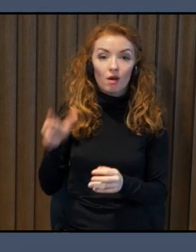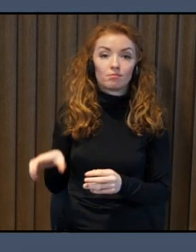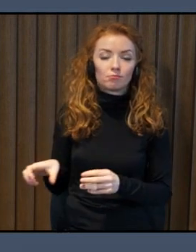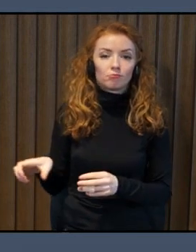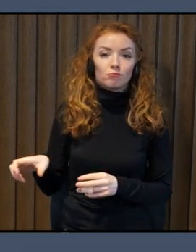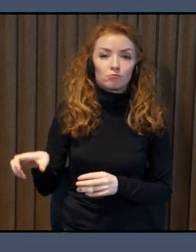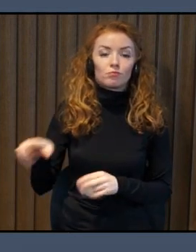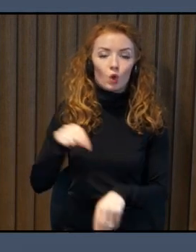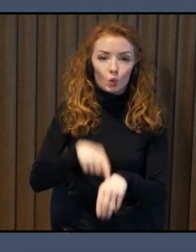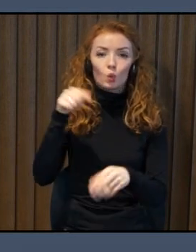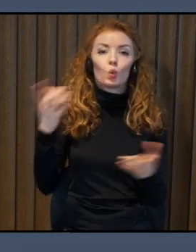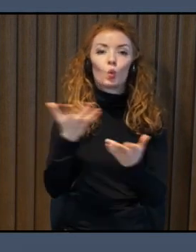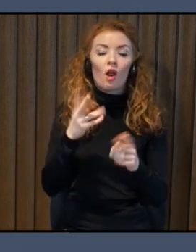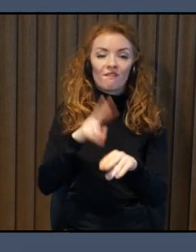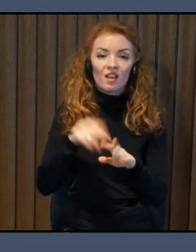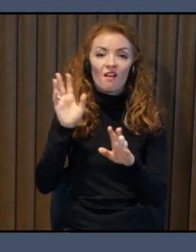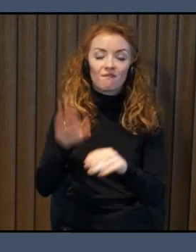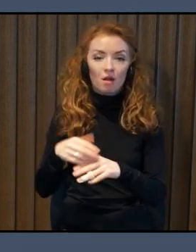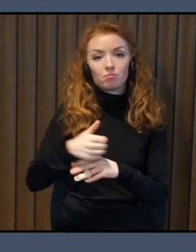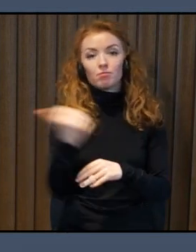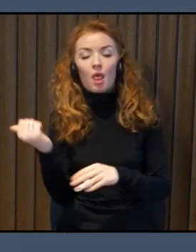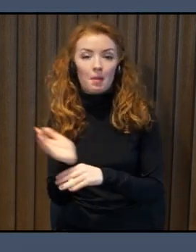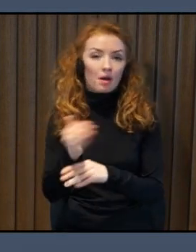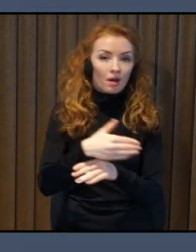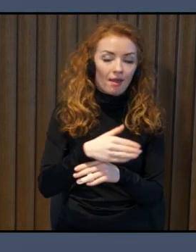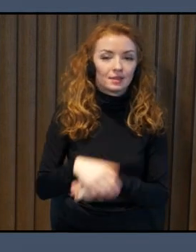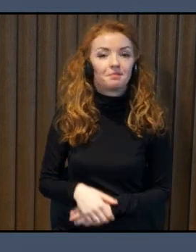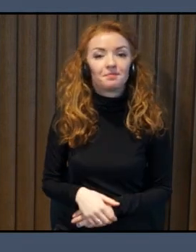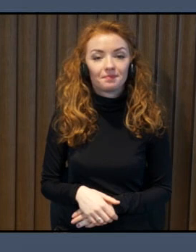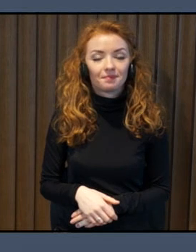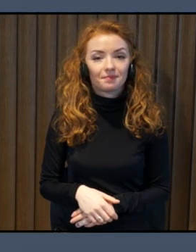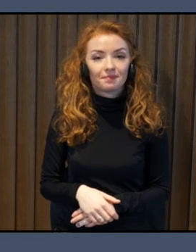disturbing elements on the floor, but they are on these